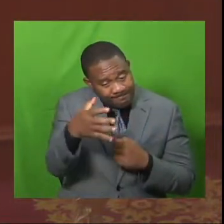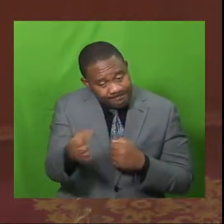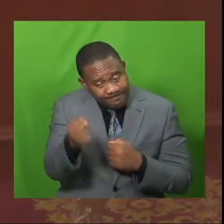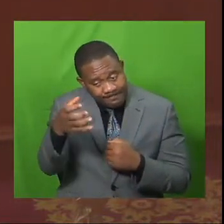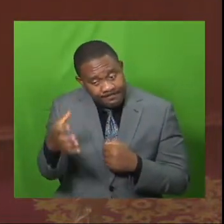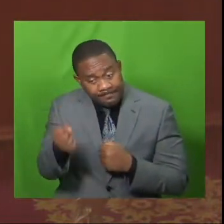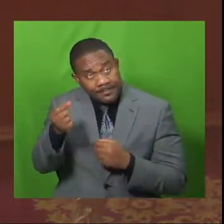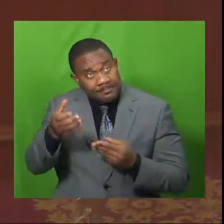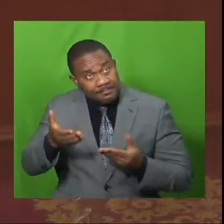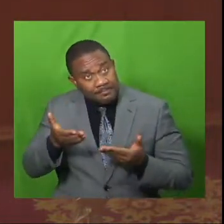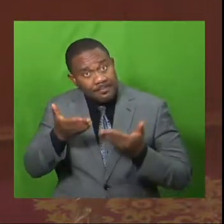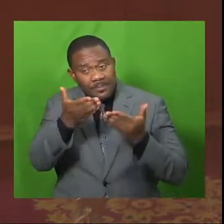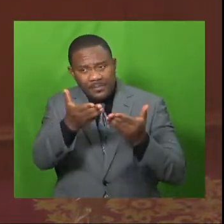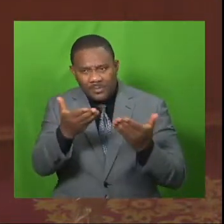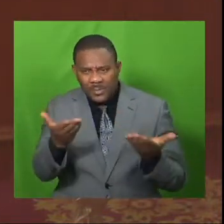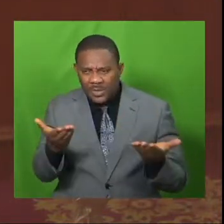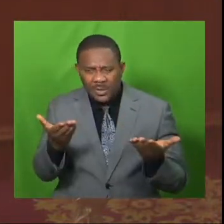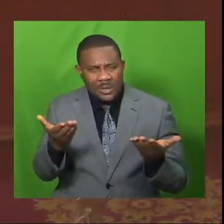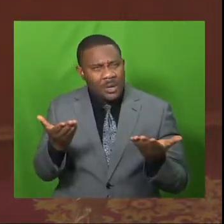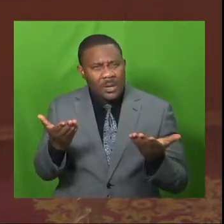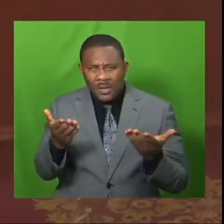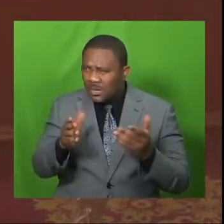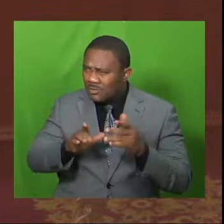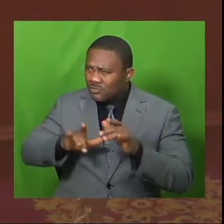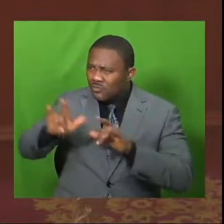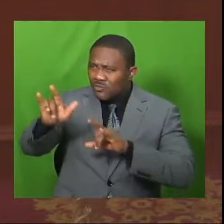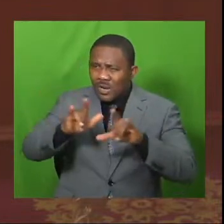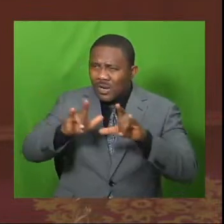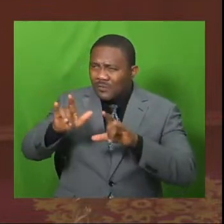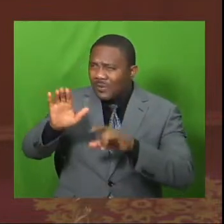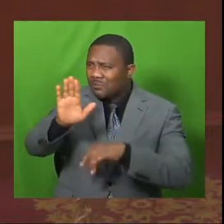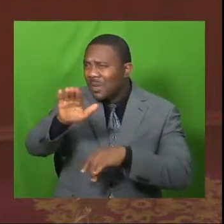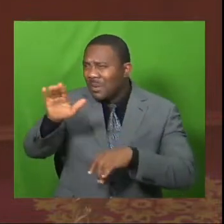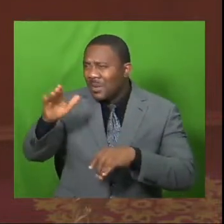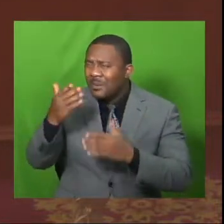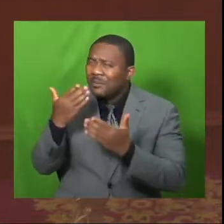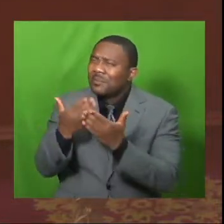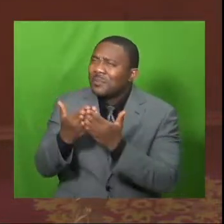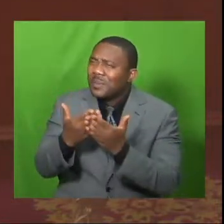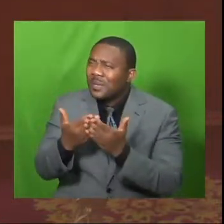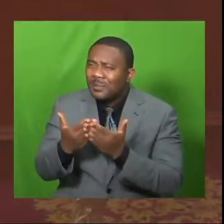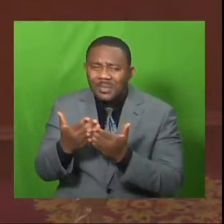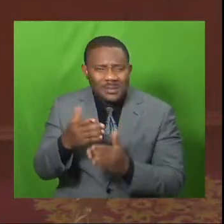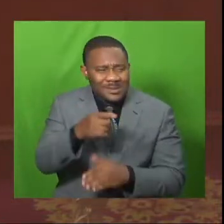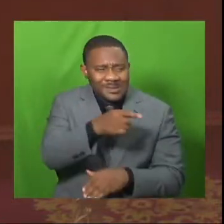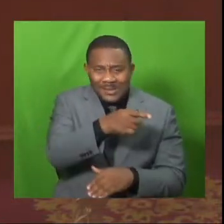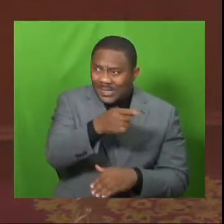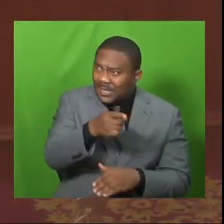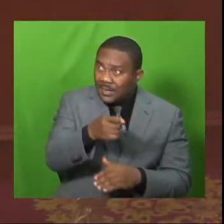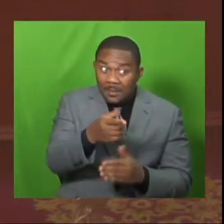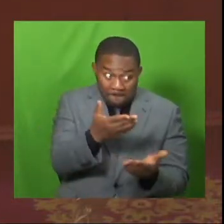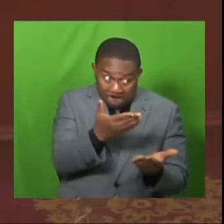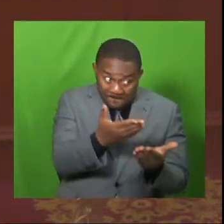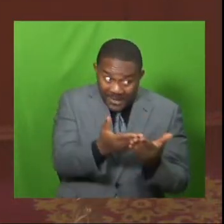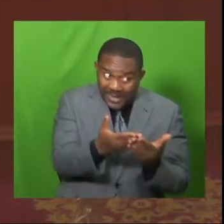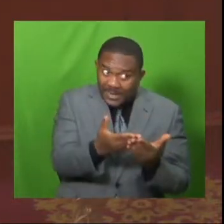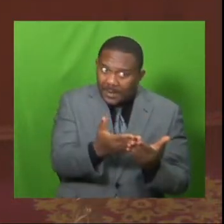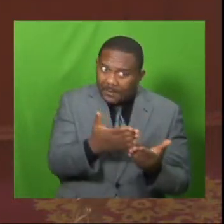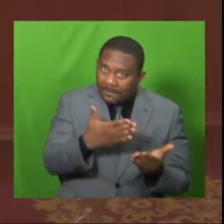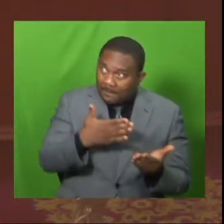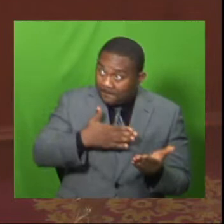community begging them to beg your friendly nations to forgive you your debts. But Mr.